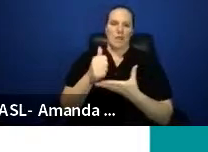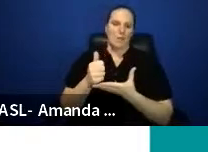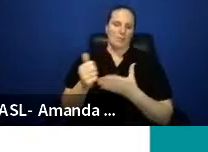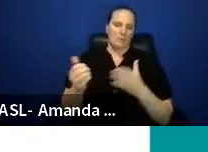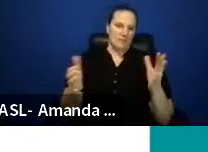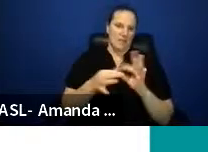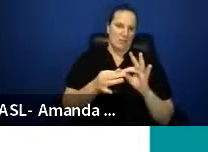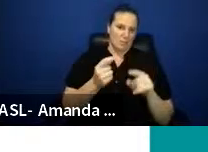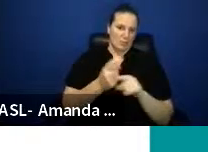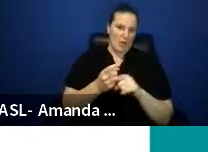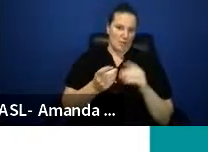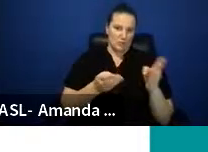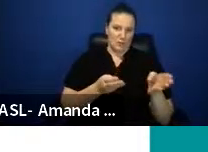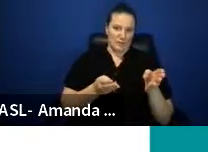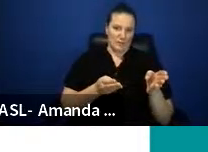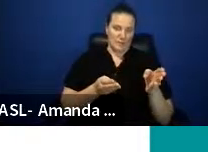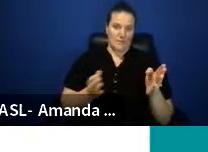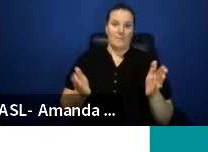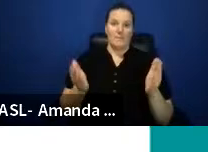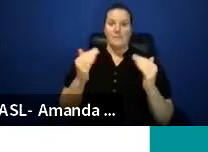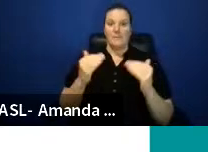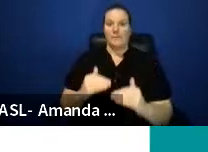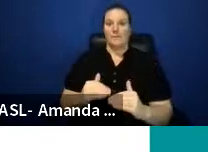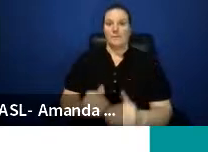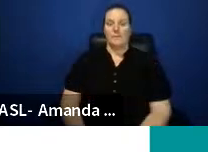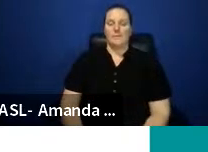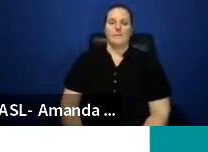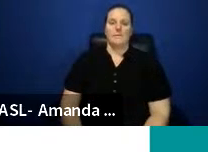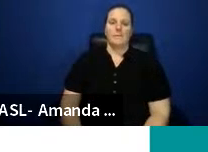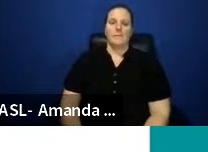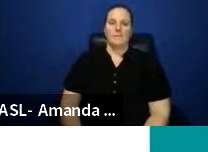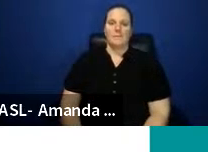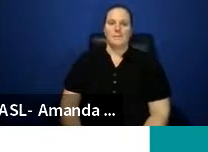right services. Next slide, please.